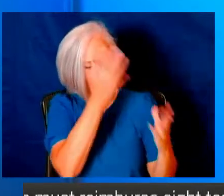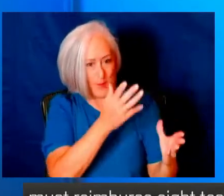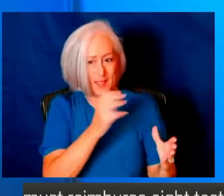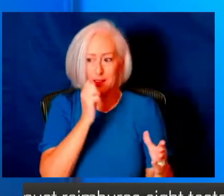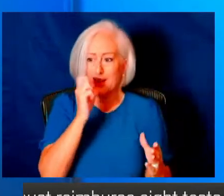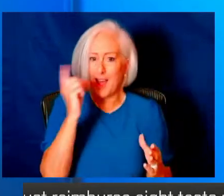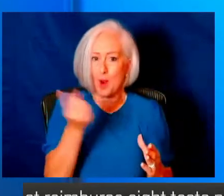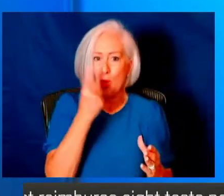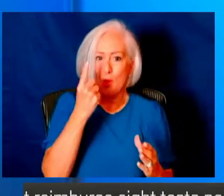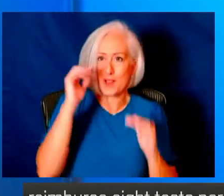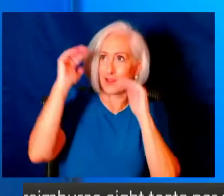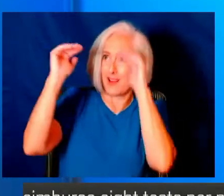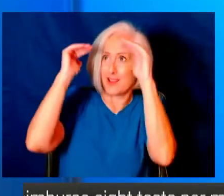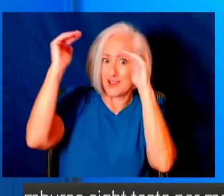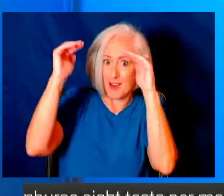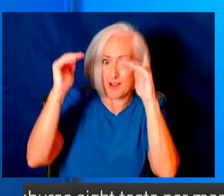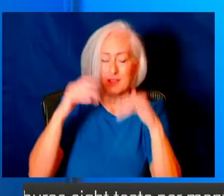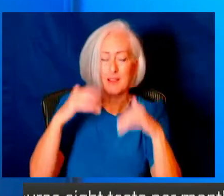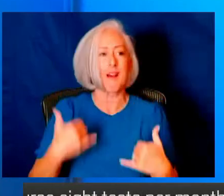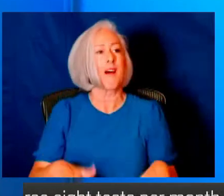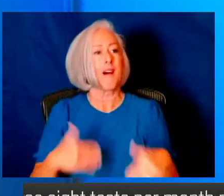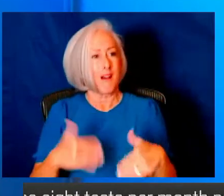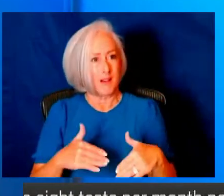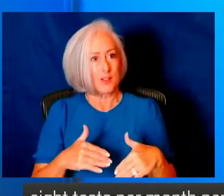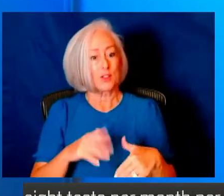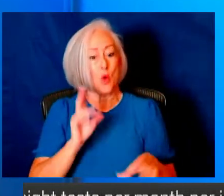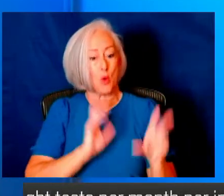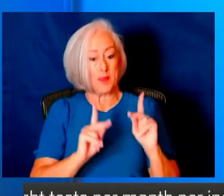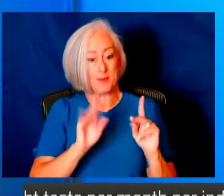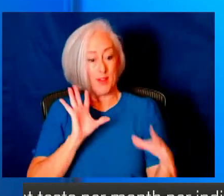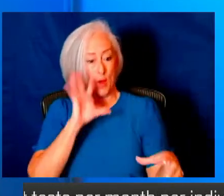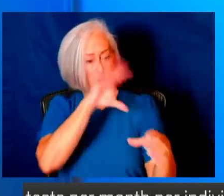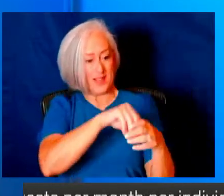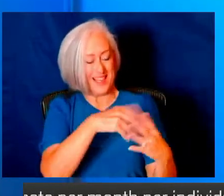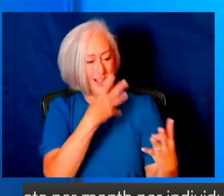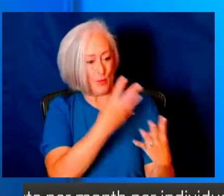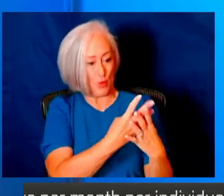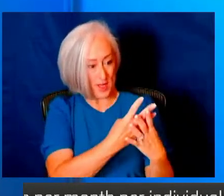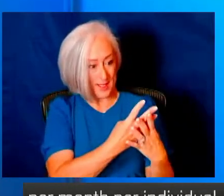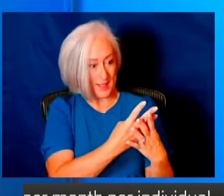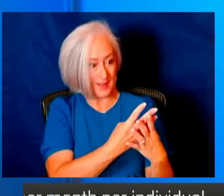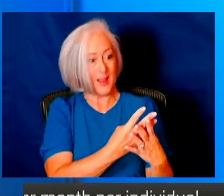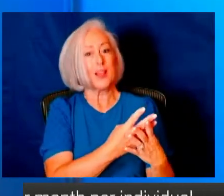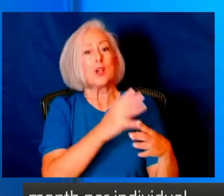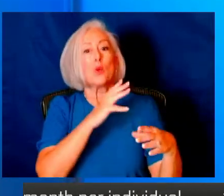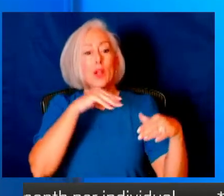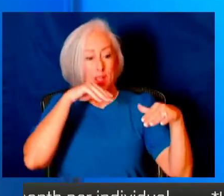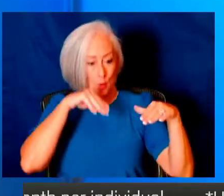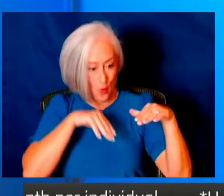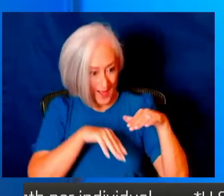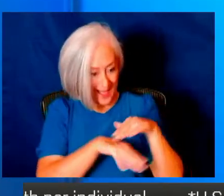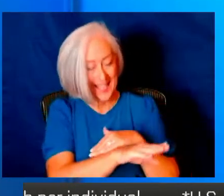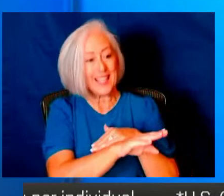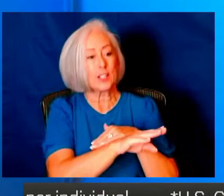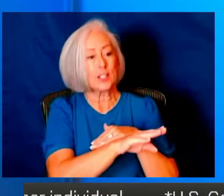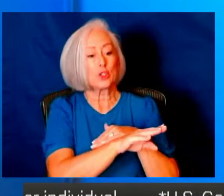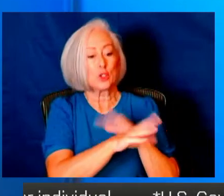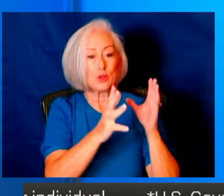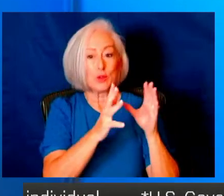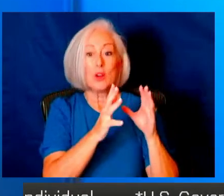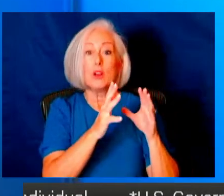unique opportunity to reach a whole bunch of women at one time. We were able to go into the jails and deliver this